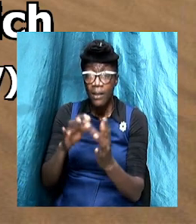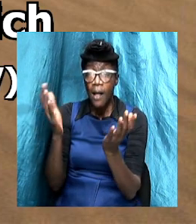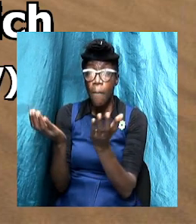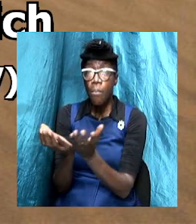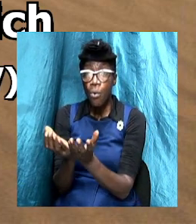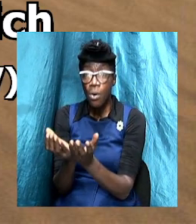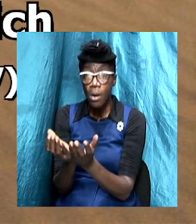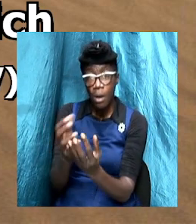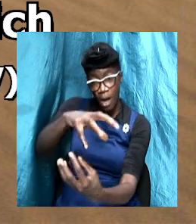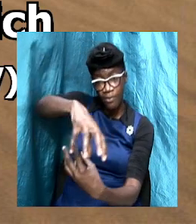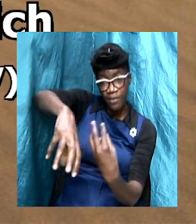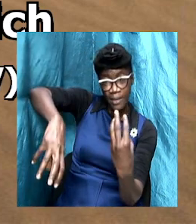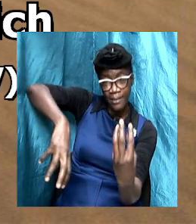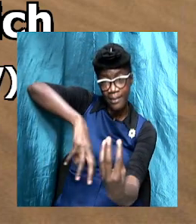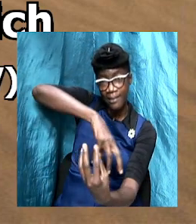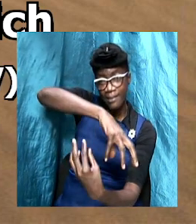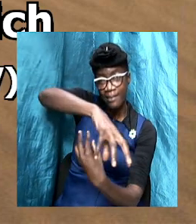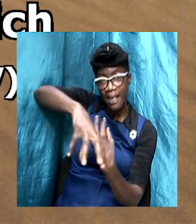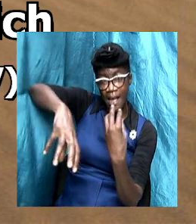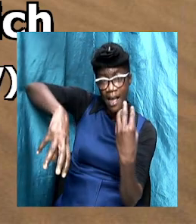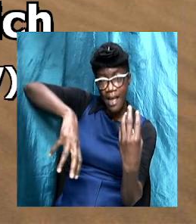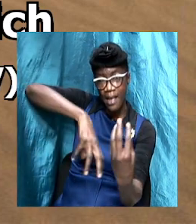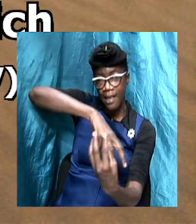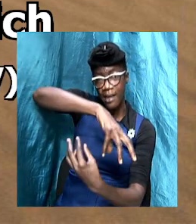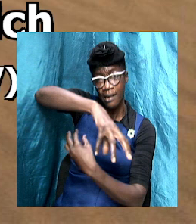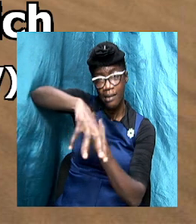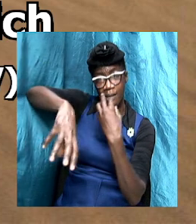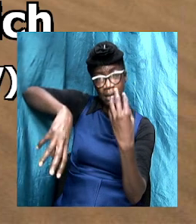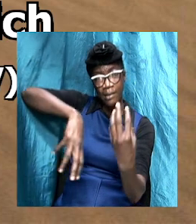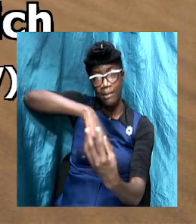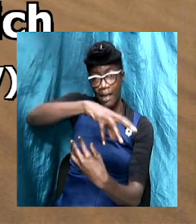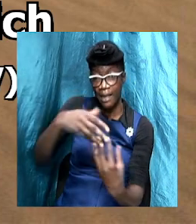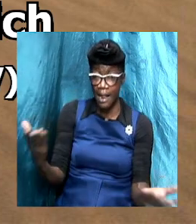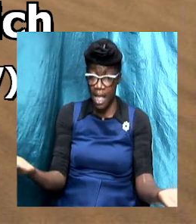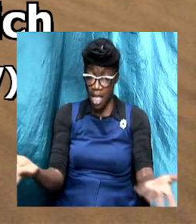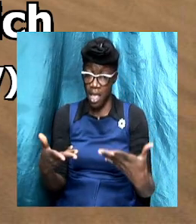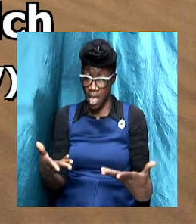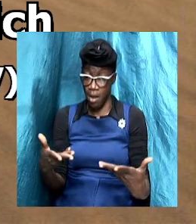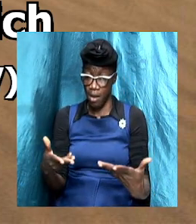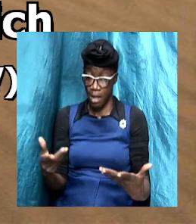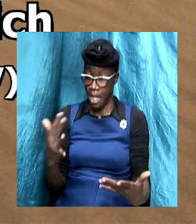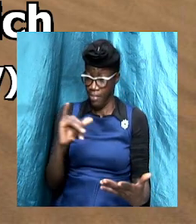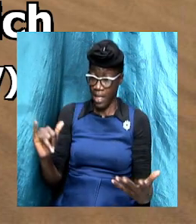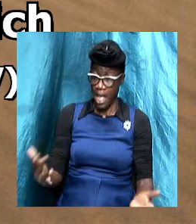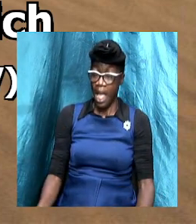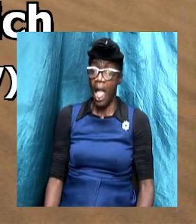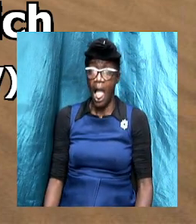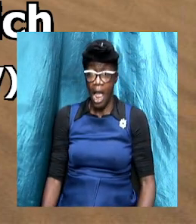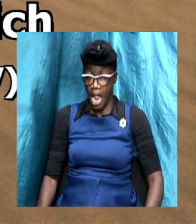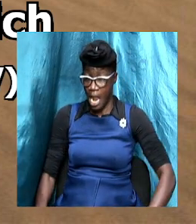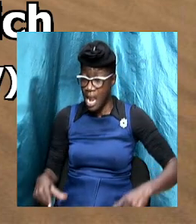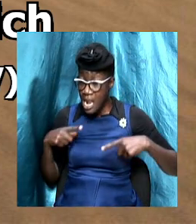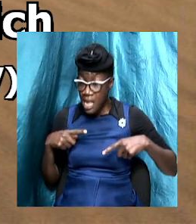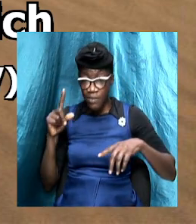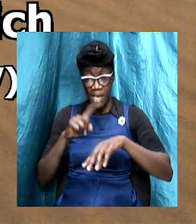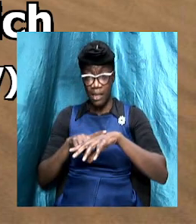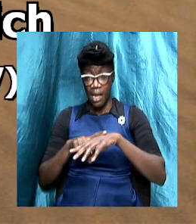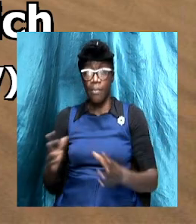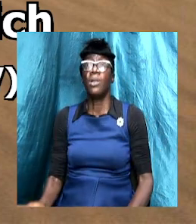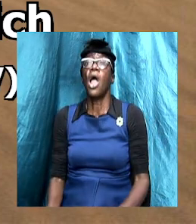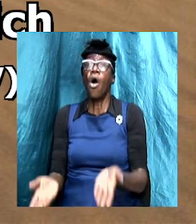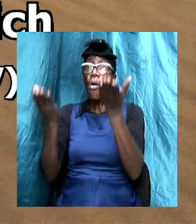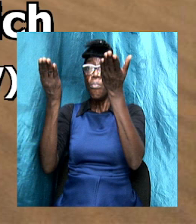it cycle of the book of Judges. Amen. Because here it is that they are living in a time, amen, where they were up and